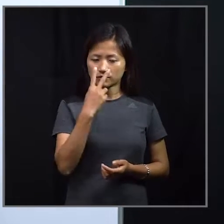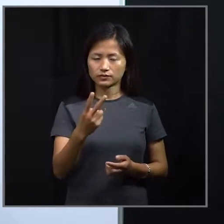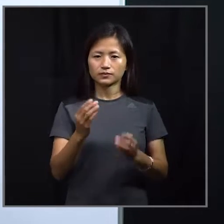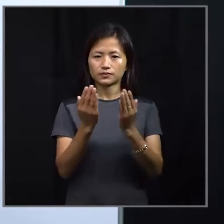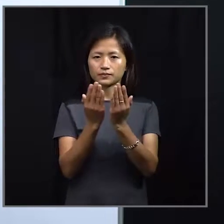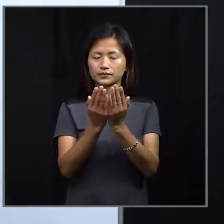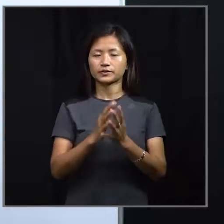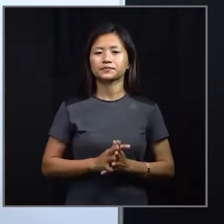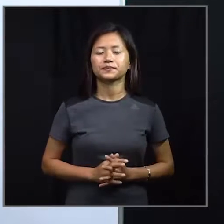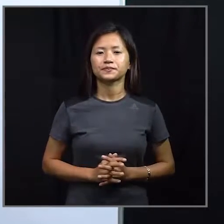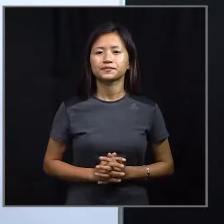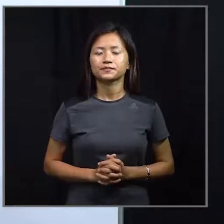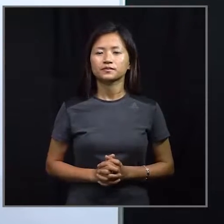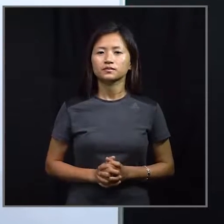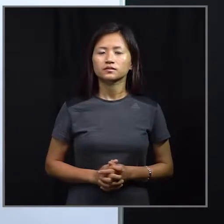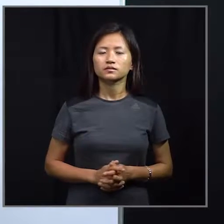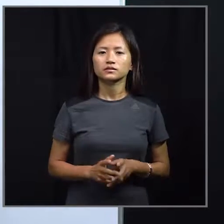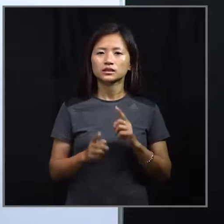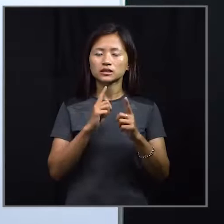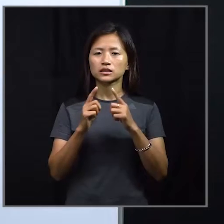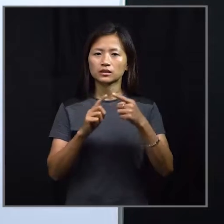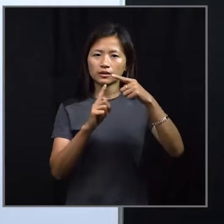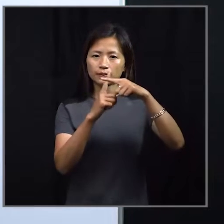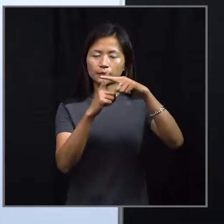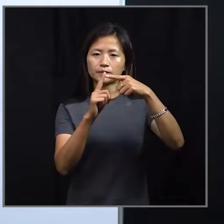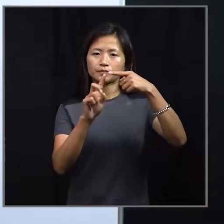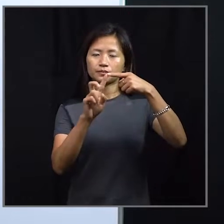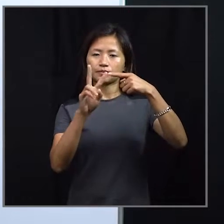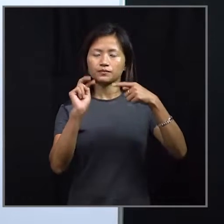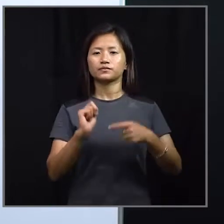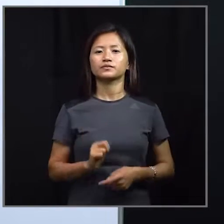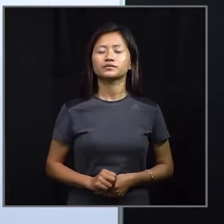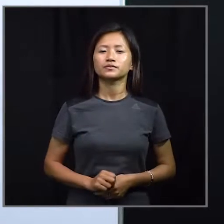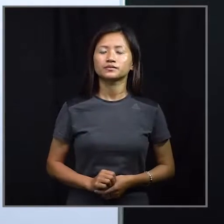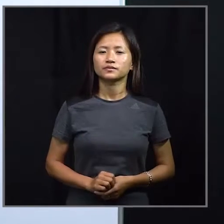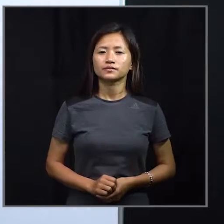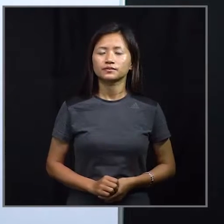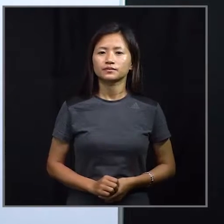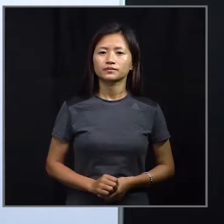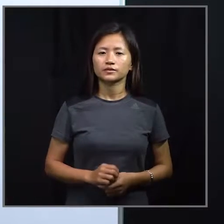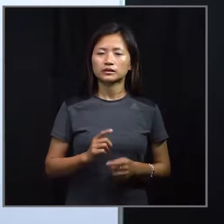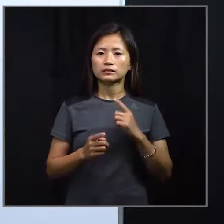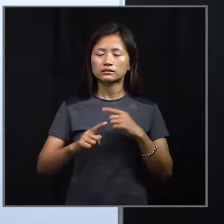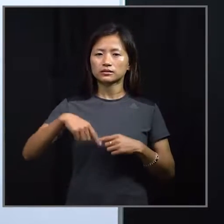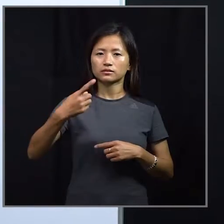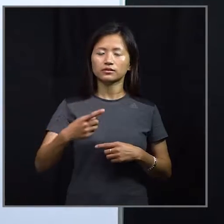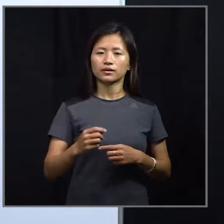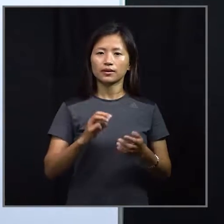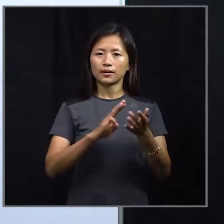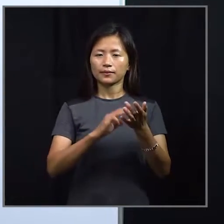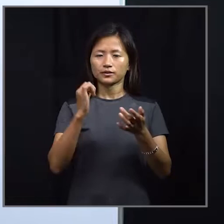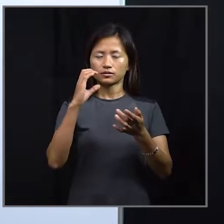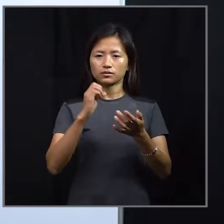follow. Next, we want to discuss positive economics and normative economics. Later on, we will discuss microeconomics